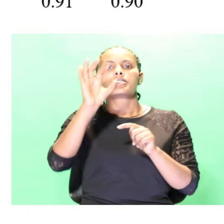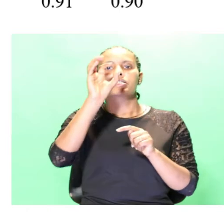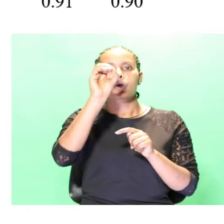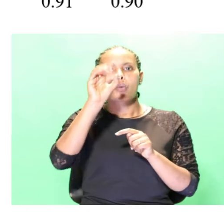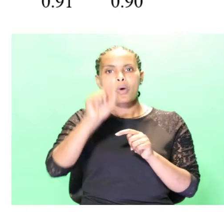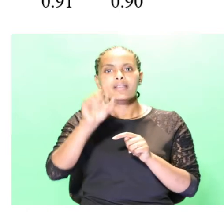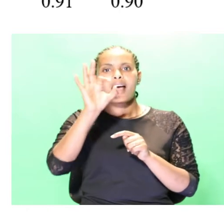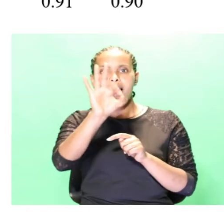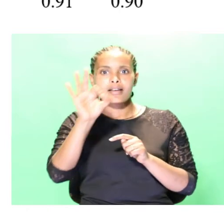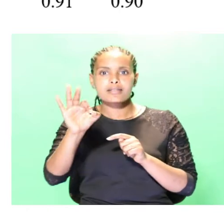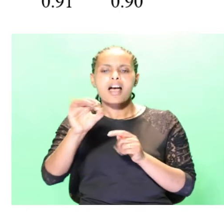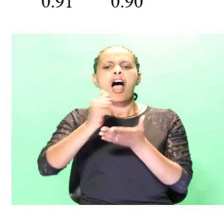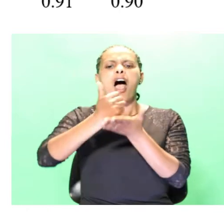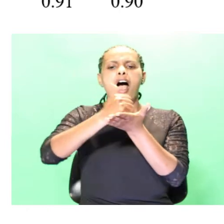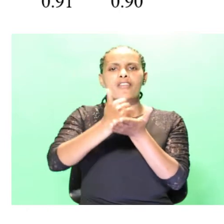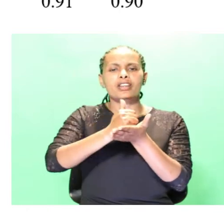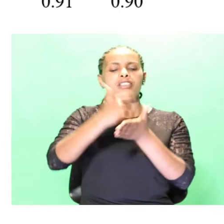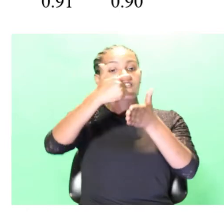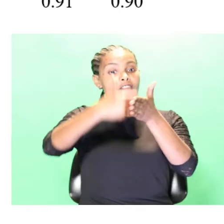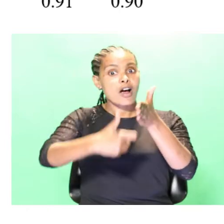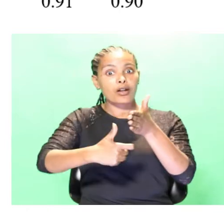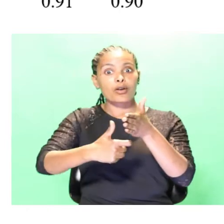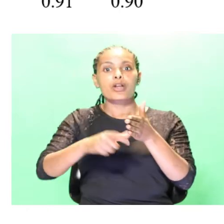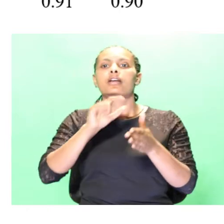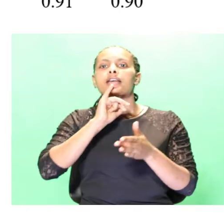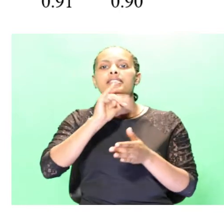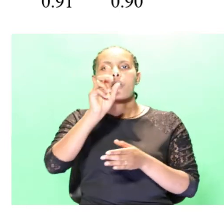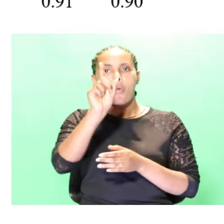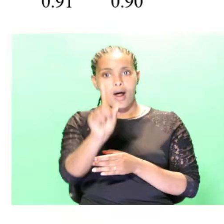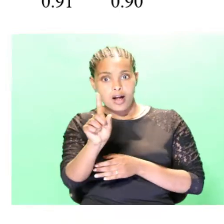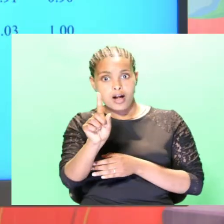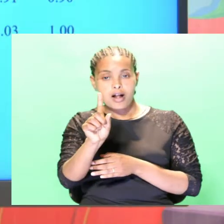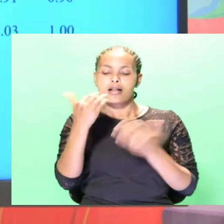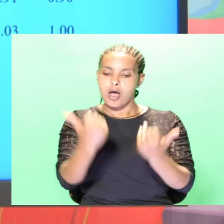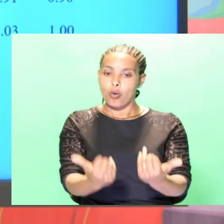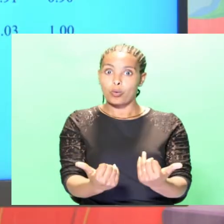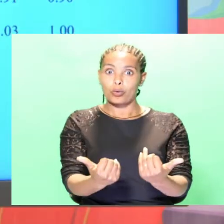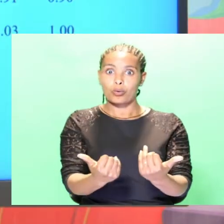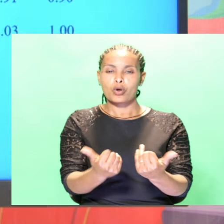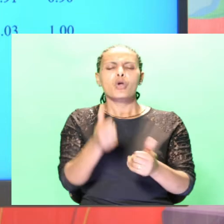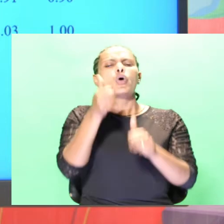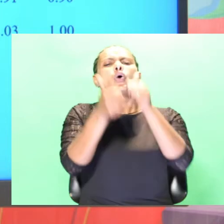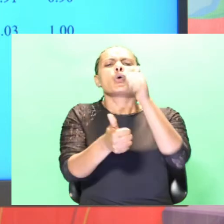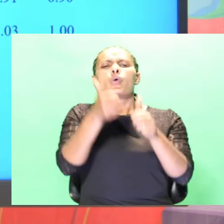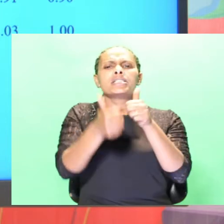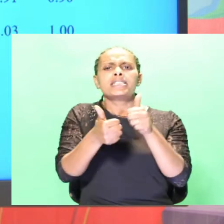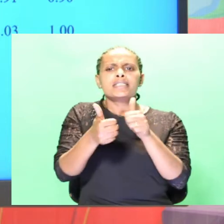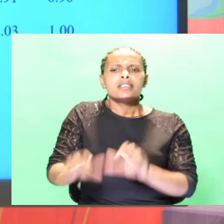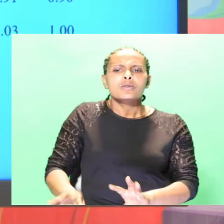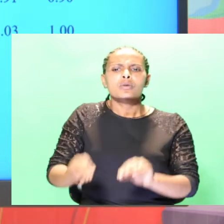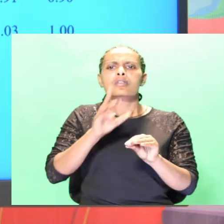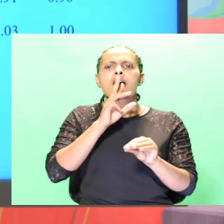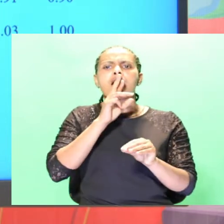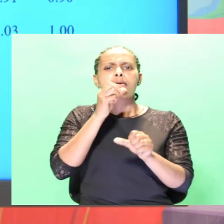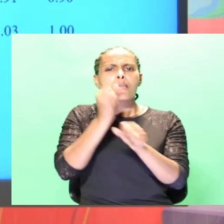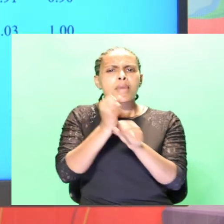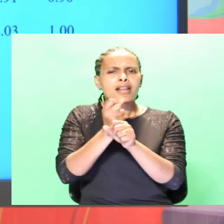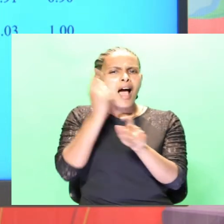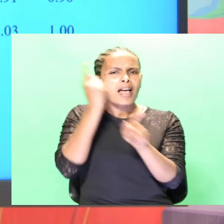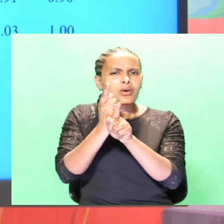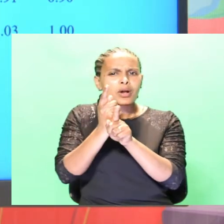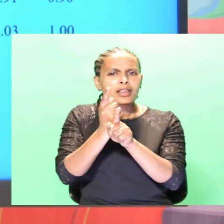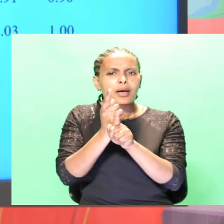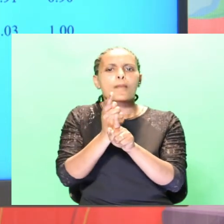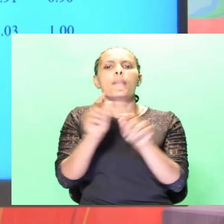0.99. Average value is 1. Now, which student made an